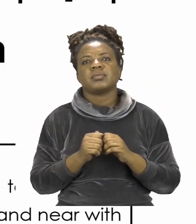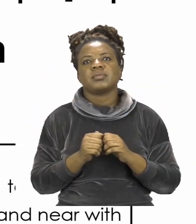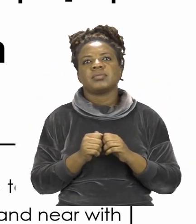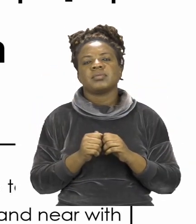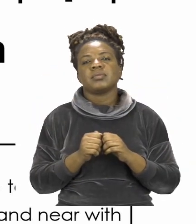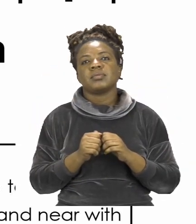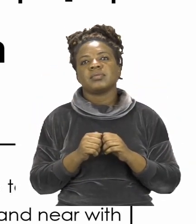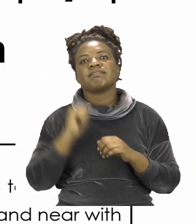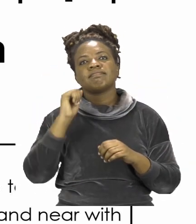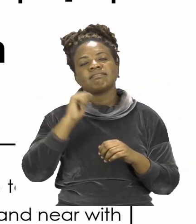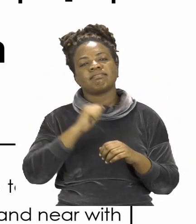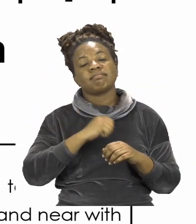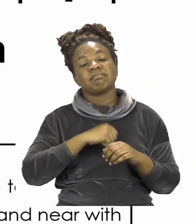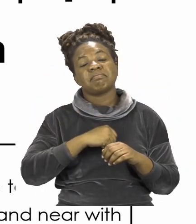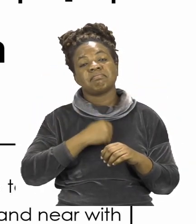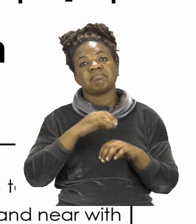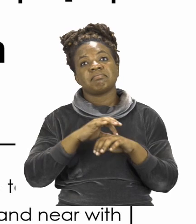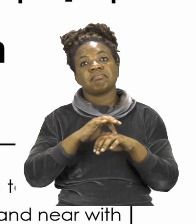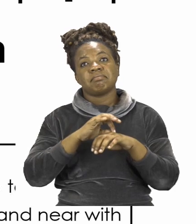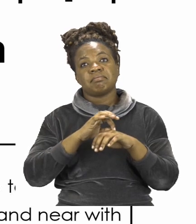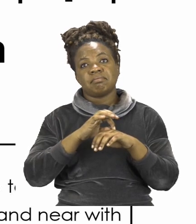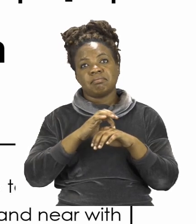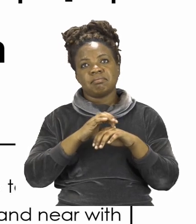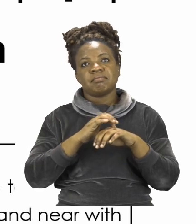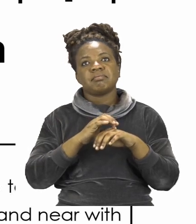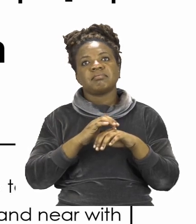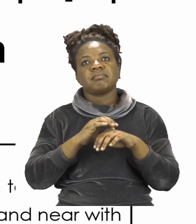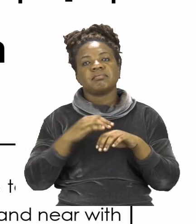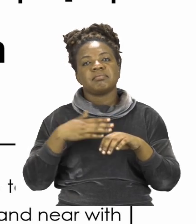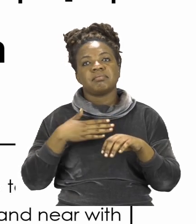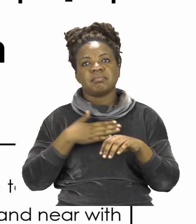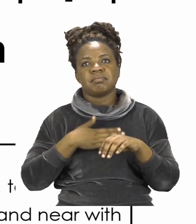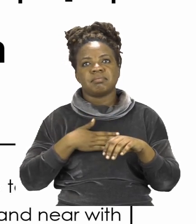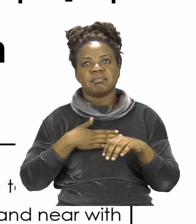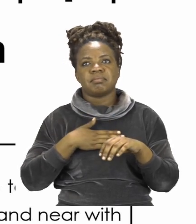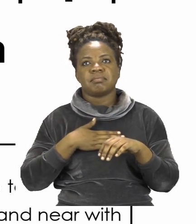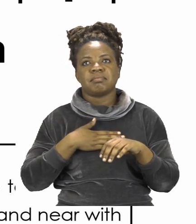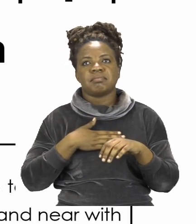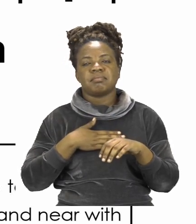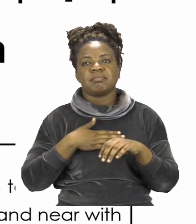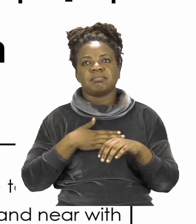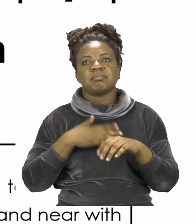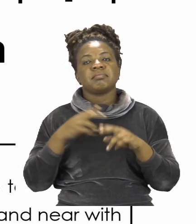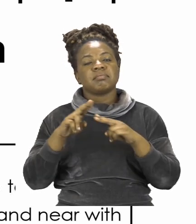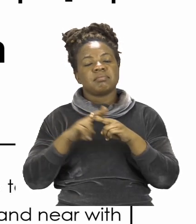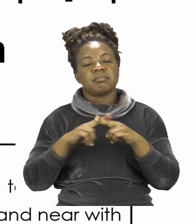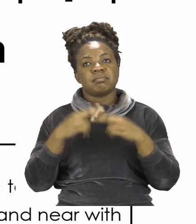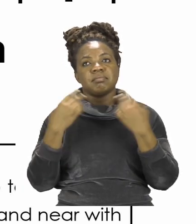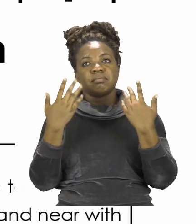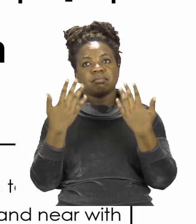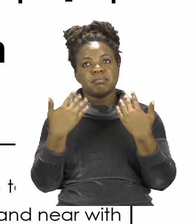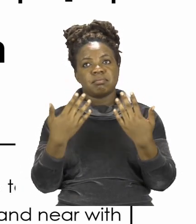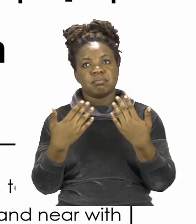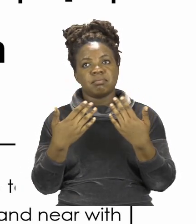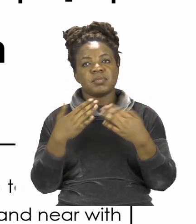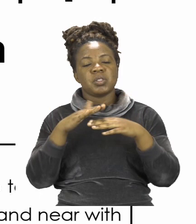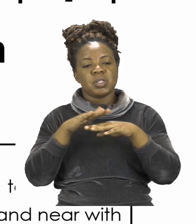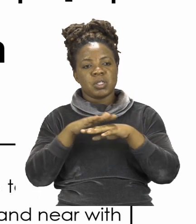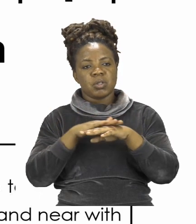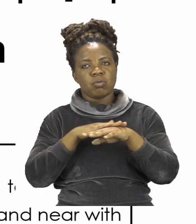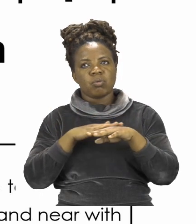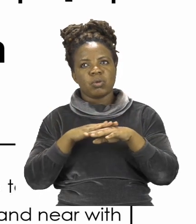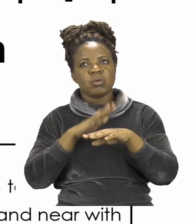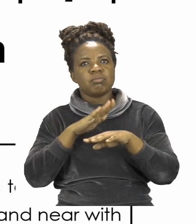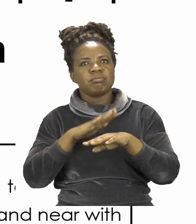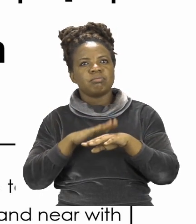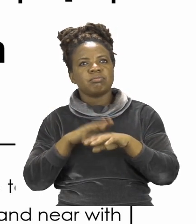my body. My skin can feel. I use my hands to feel and